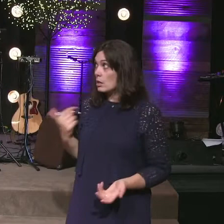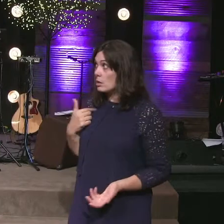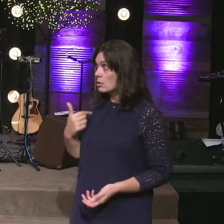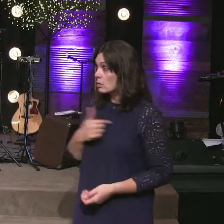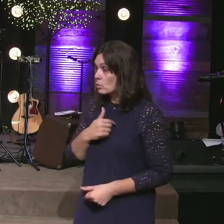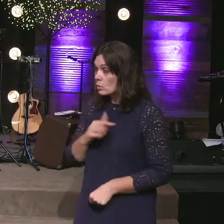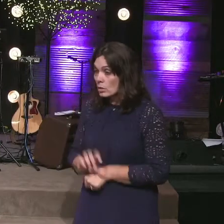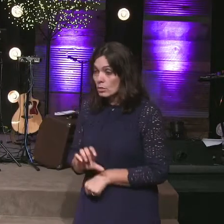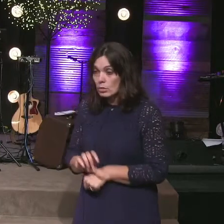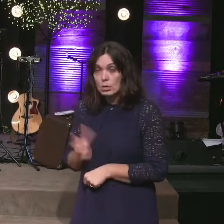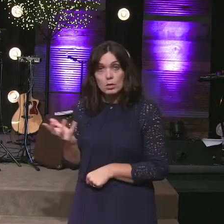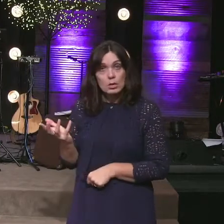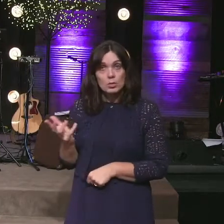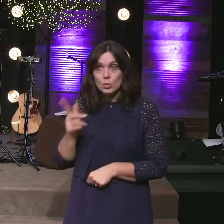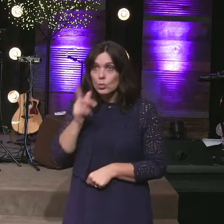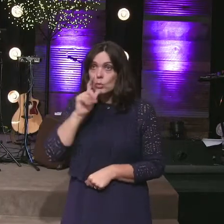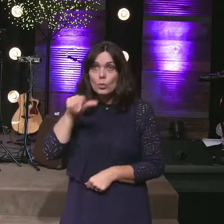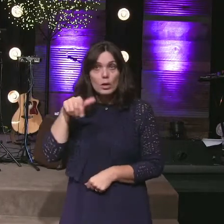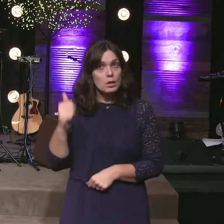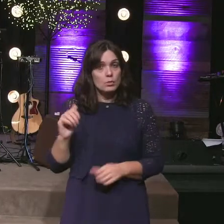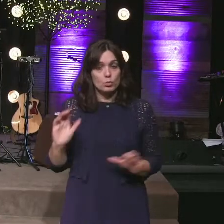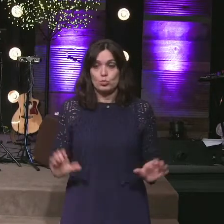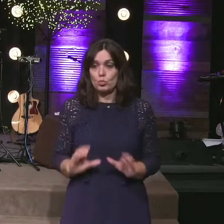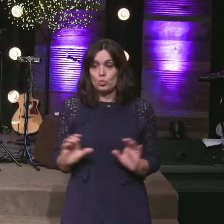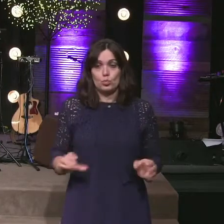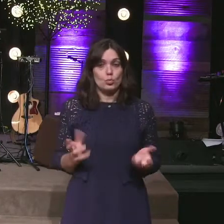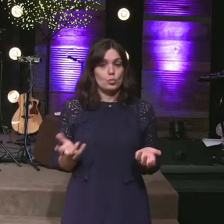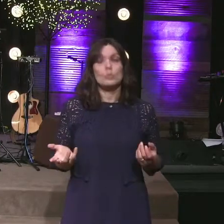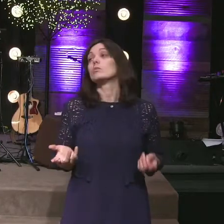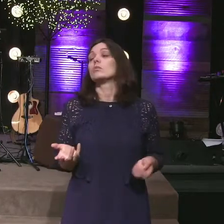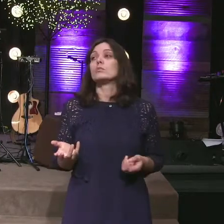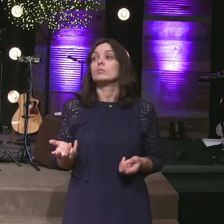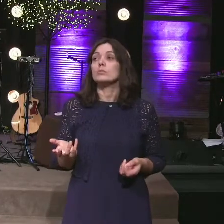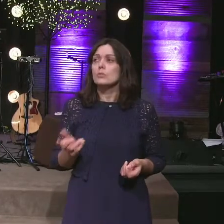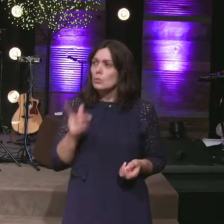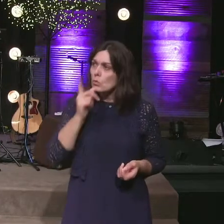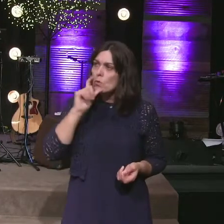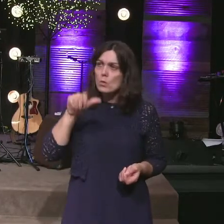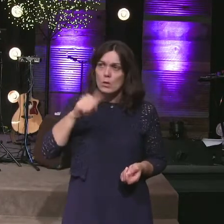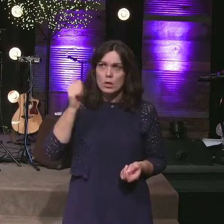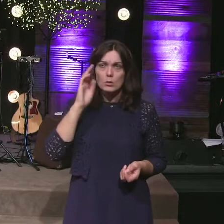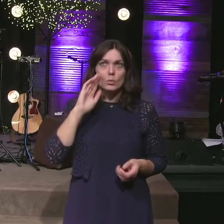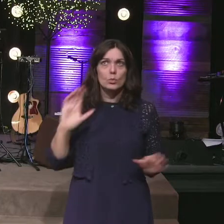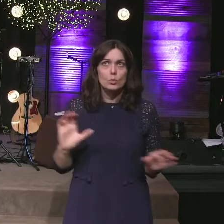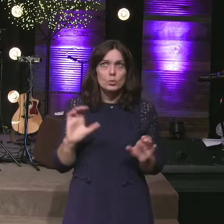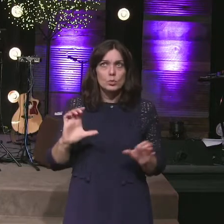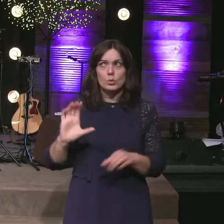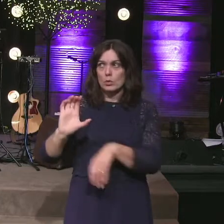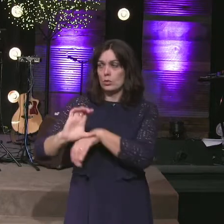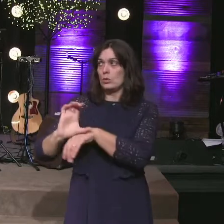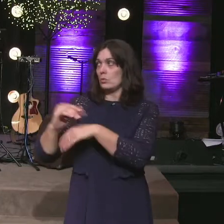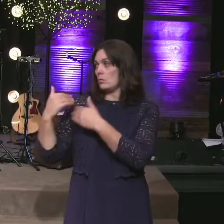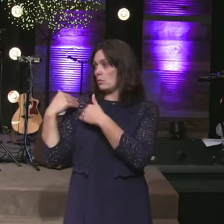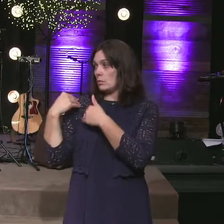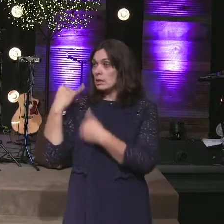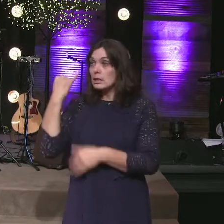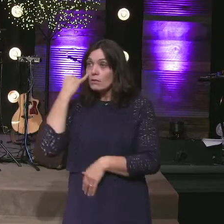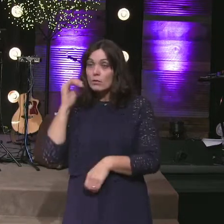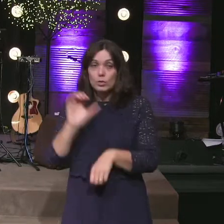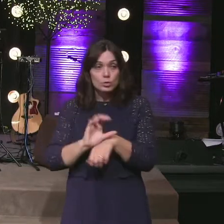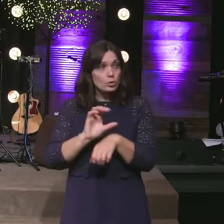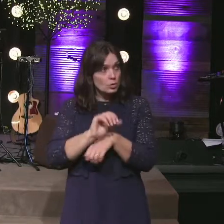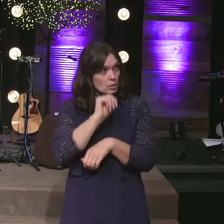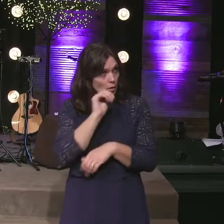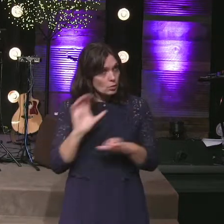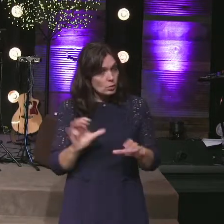church. Who else is going to do it? Who else is going to do the church's job if the church don't do it? You know